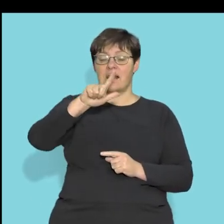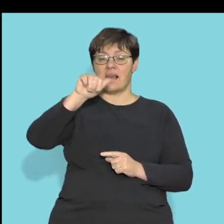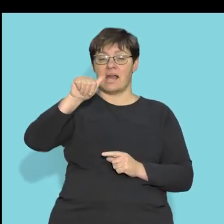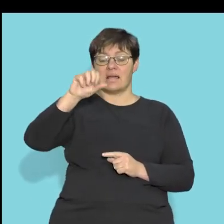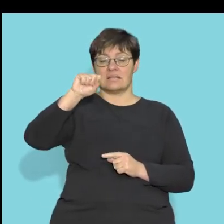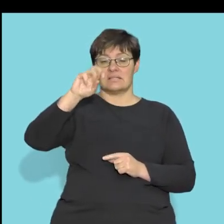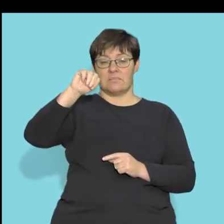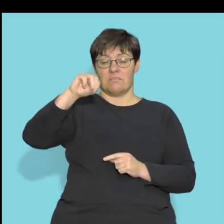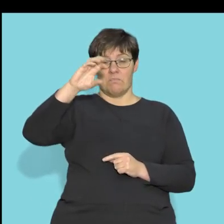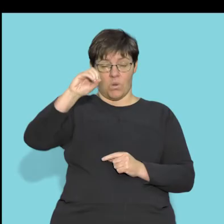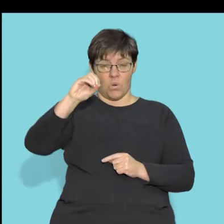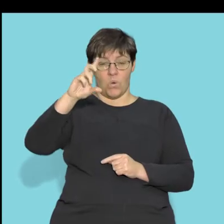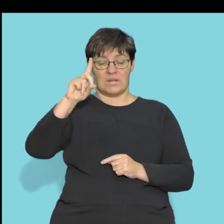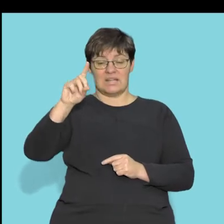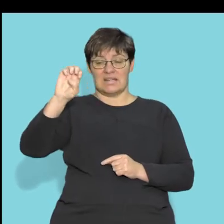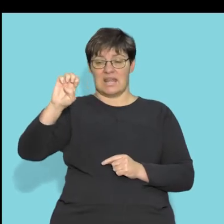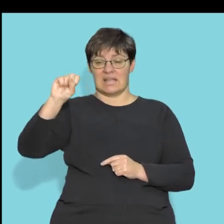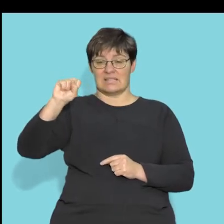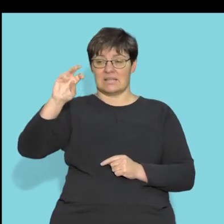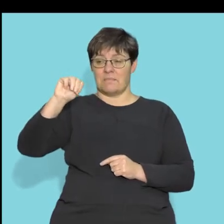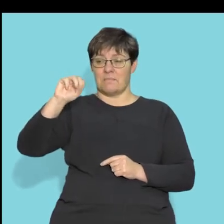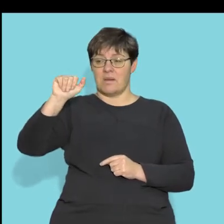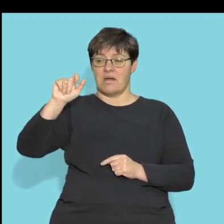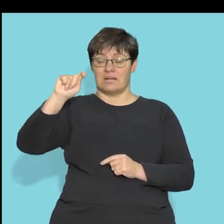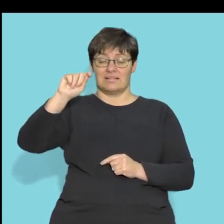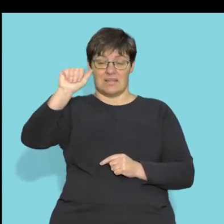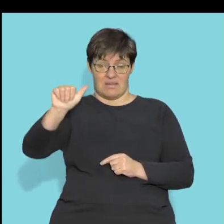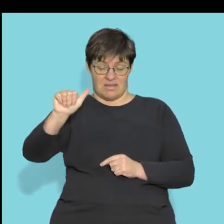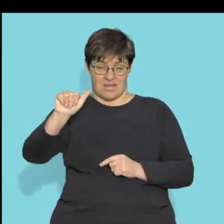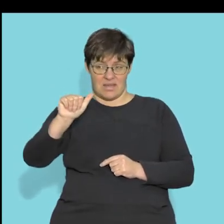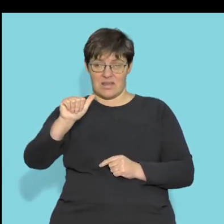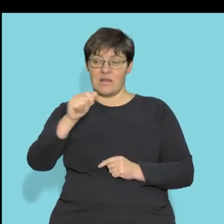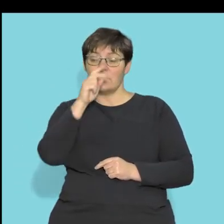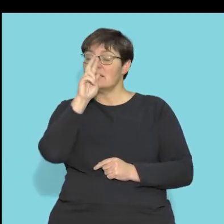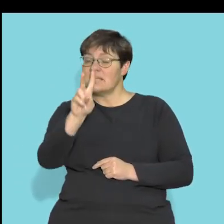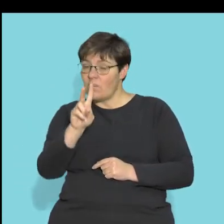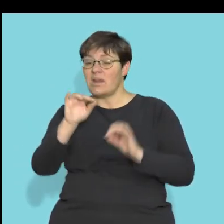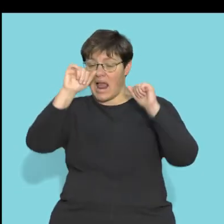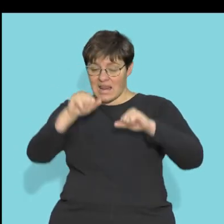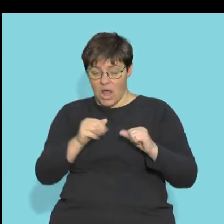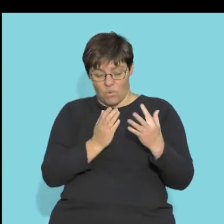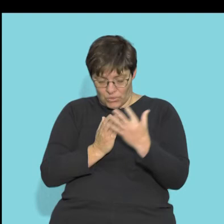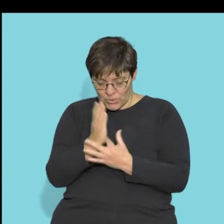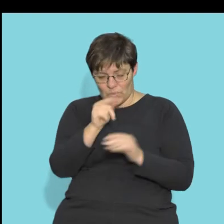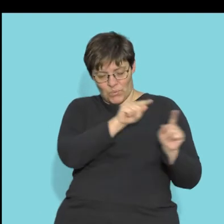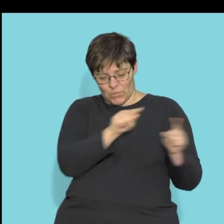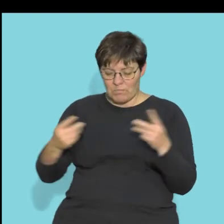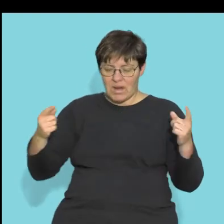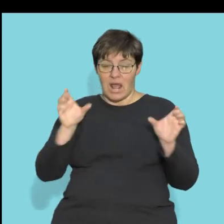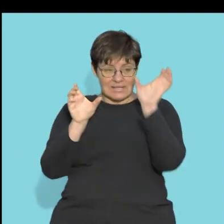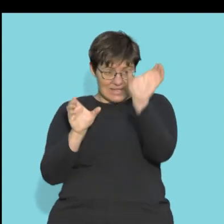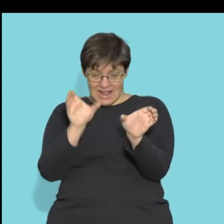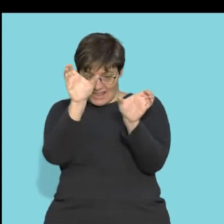plasmodesmata. And what the plasmodesmata do, can you see? They allow the cells to